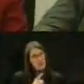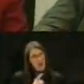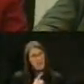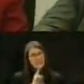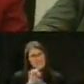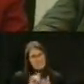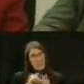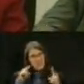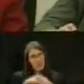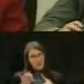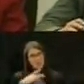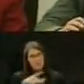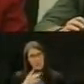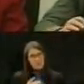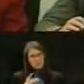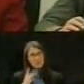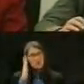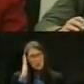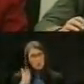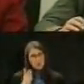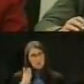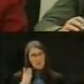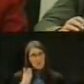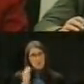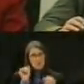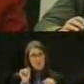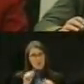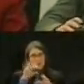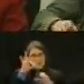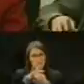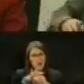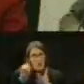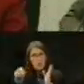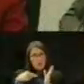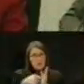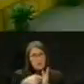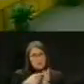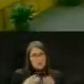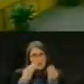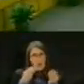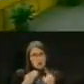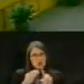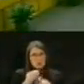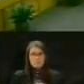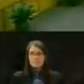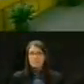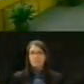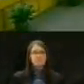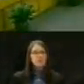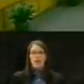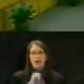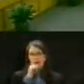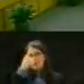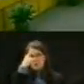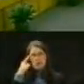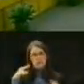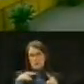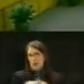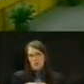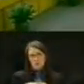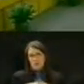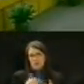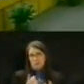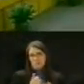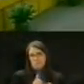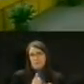this? I do not believe it would be a conflict. I mean, personally, it would be a tough decision to make, but it wouldn't necessarily be a